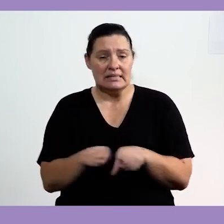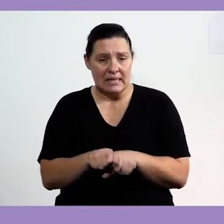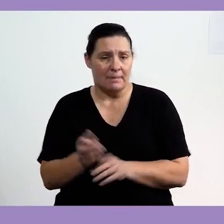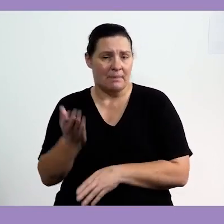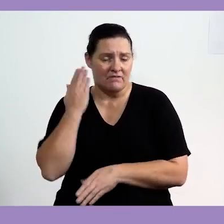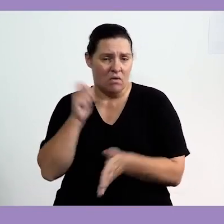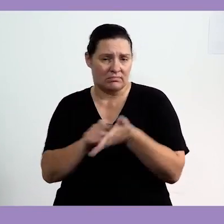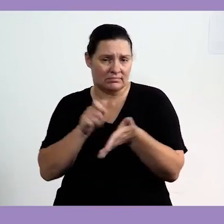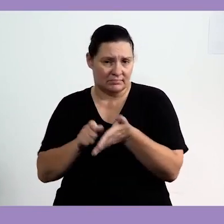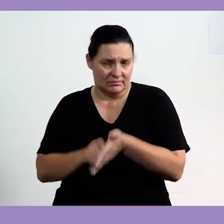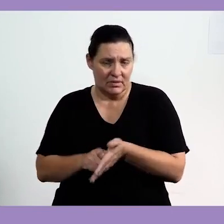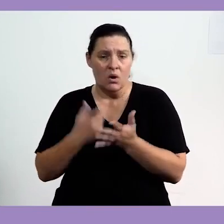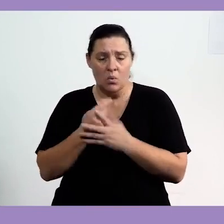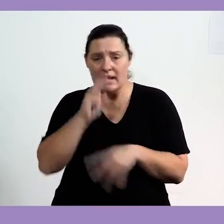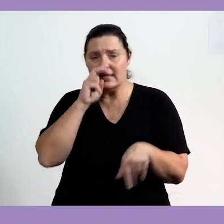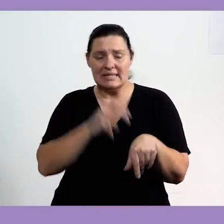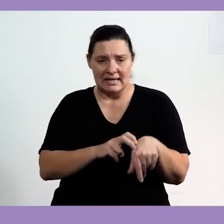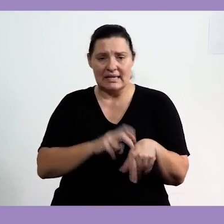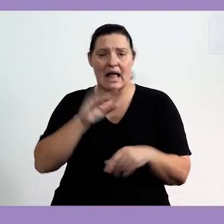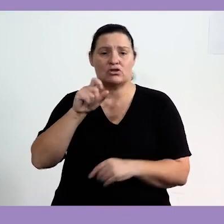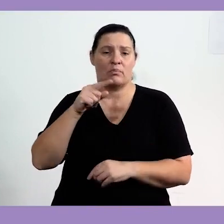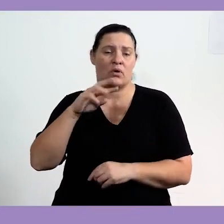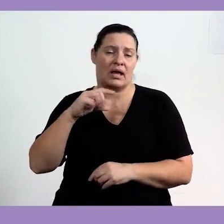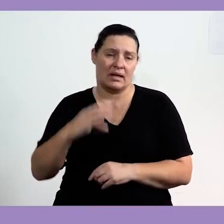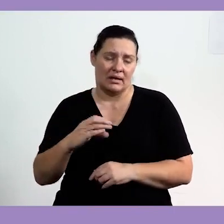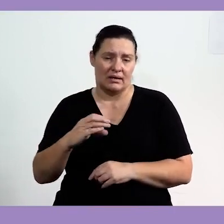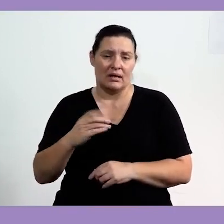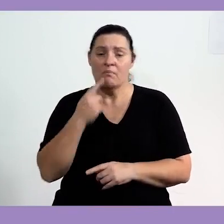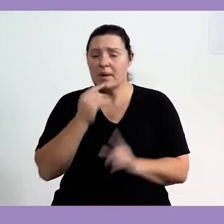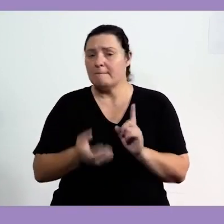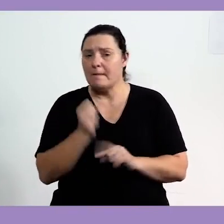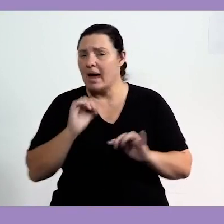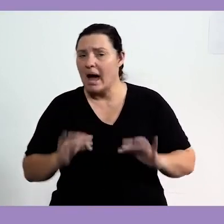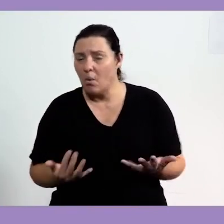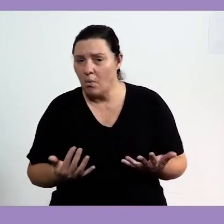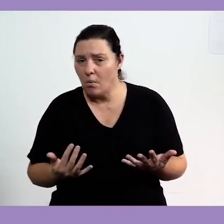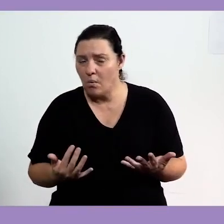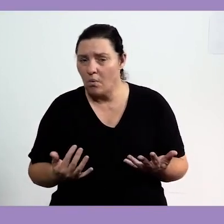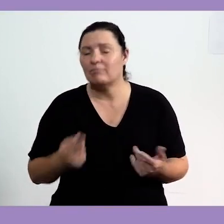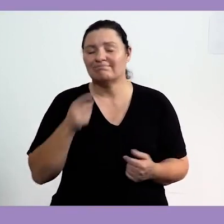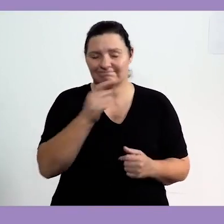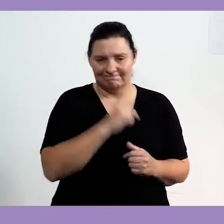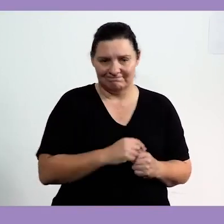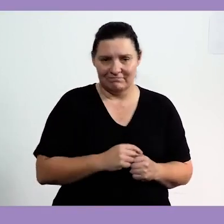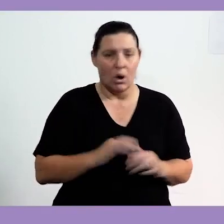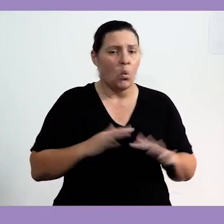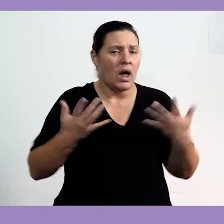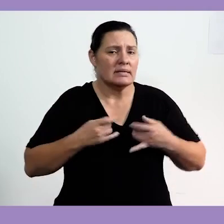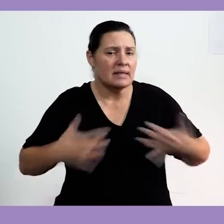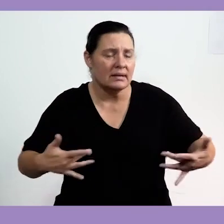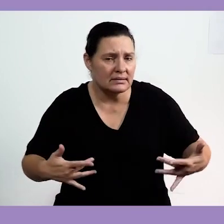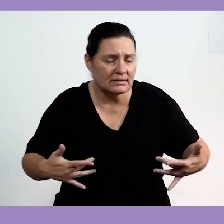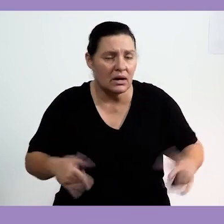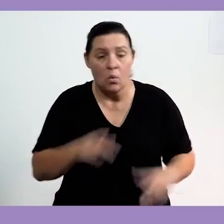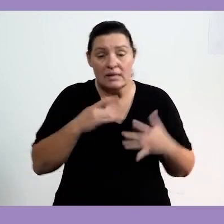The same way that we filled it out, we need to find the algebraic equation. Do you remember how to find the algebraic equation?